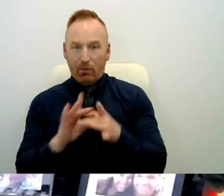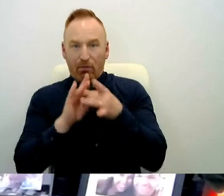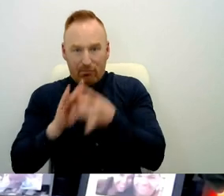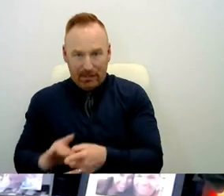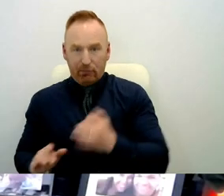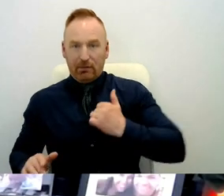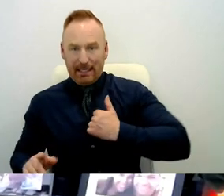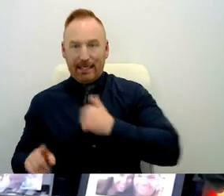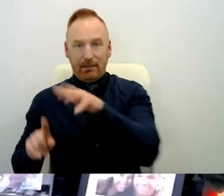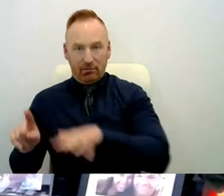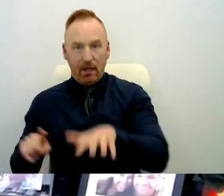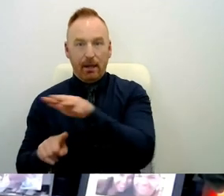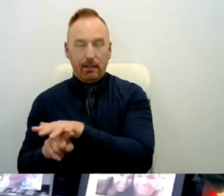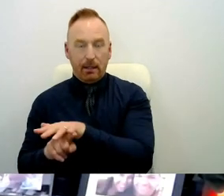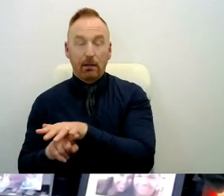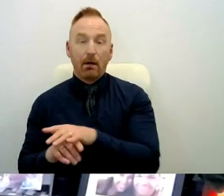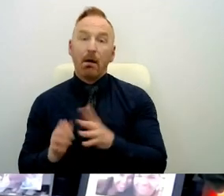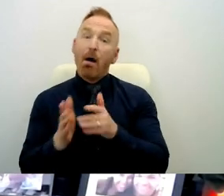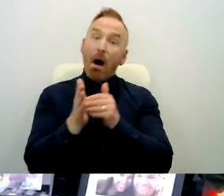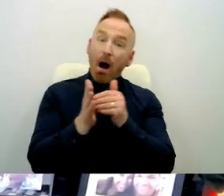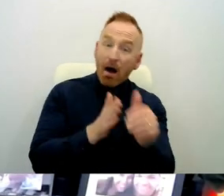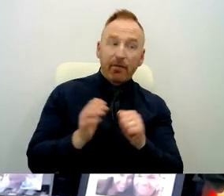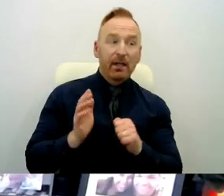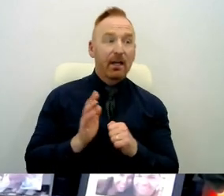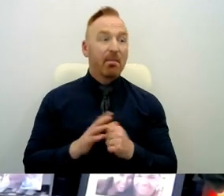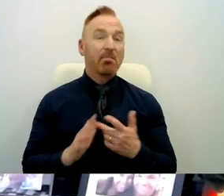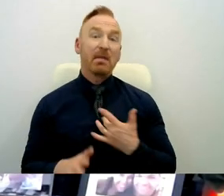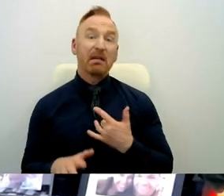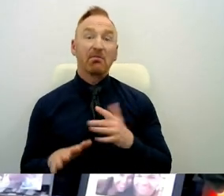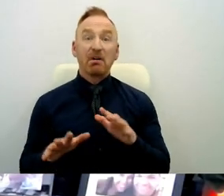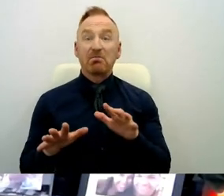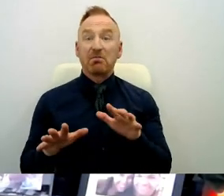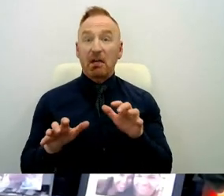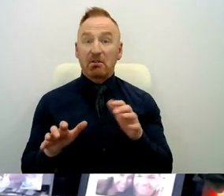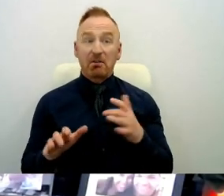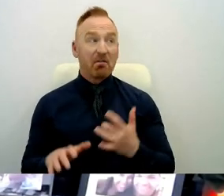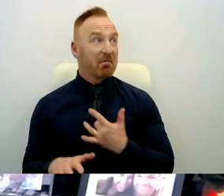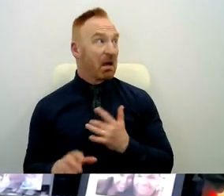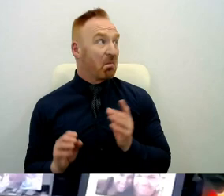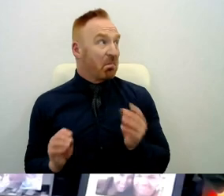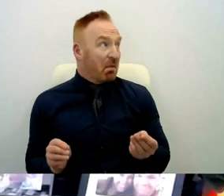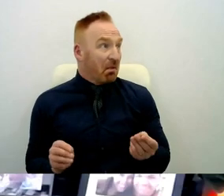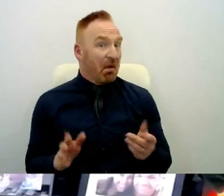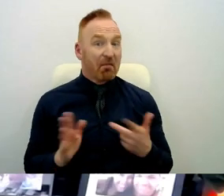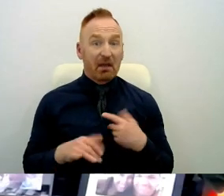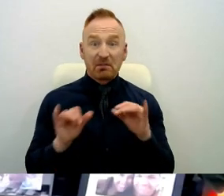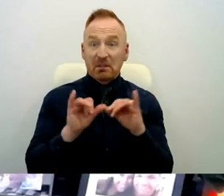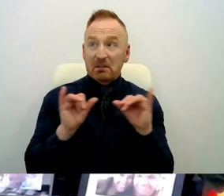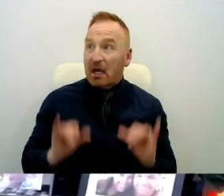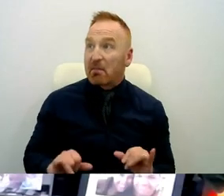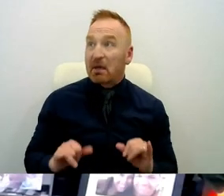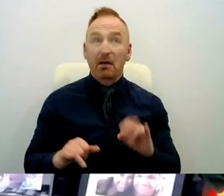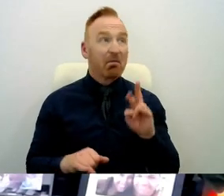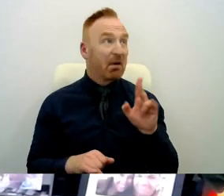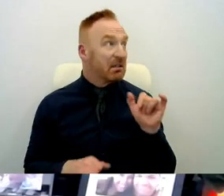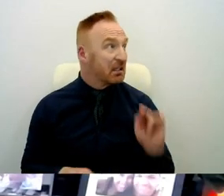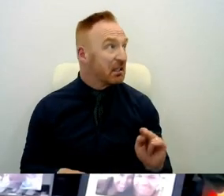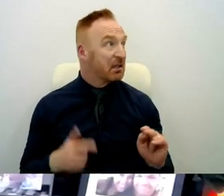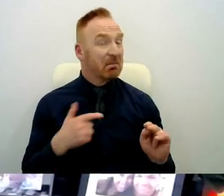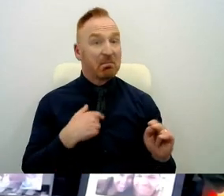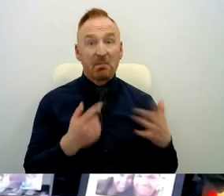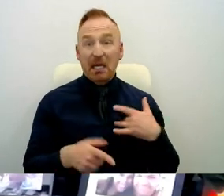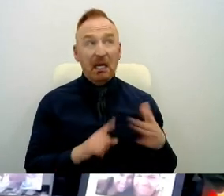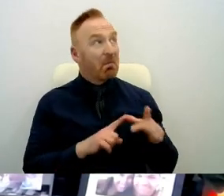Canadian society. Too often, there is very little tension felt by those who don't experience the effects of systemic and other forms of